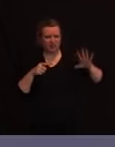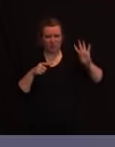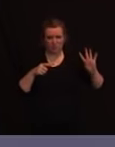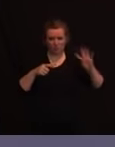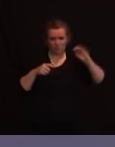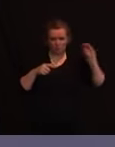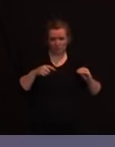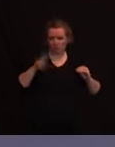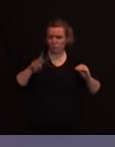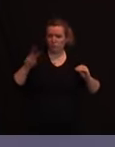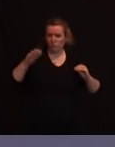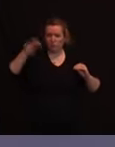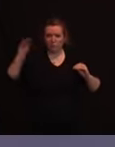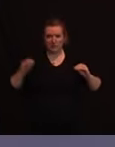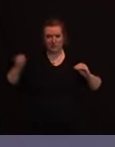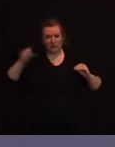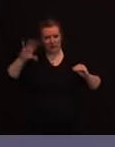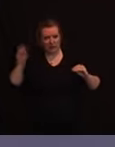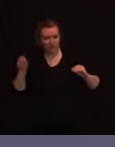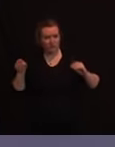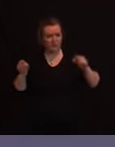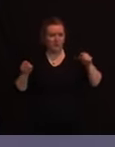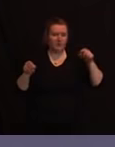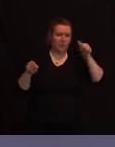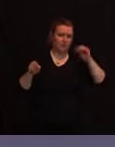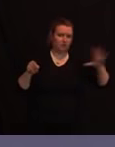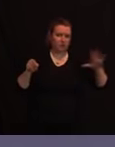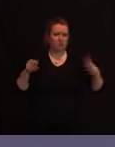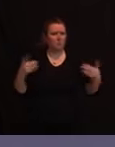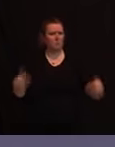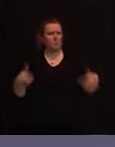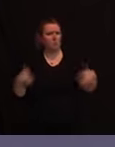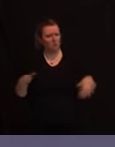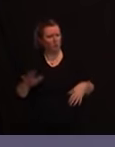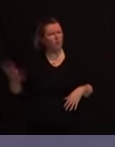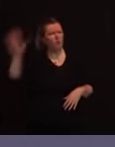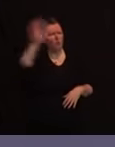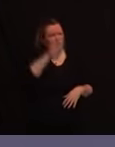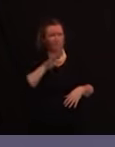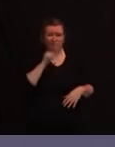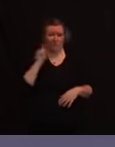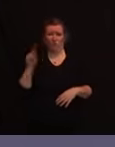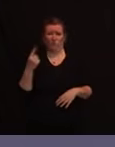country, and that's something that we're very focused on. You mentioned